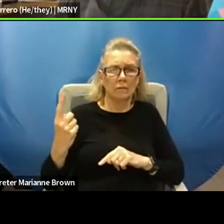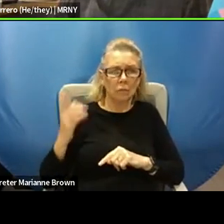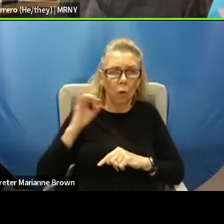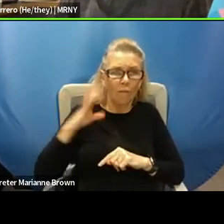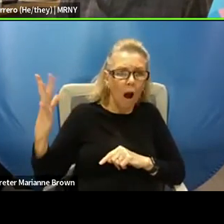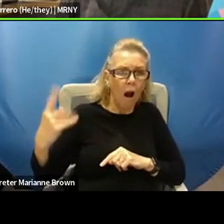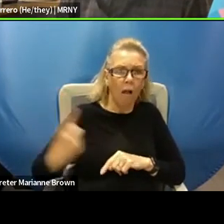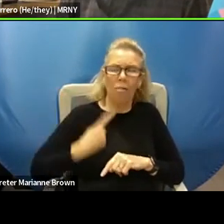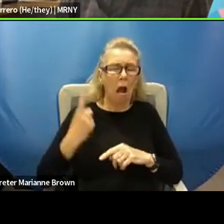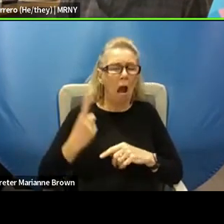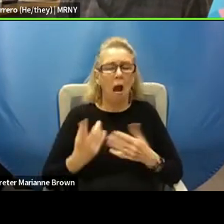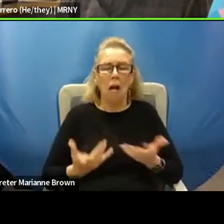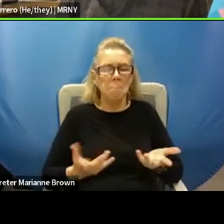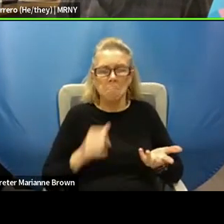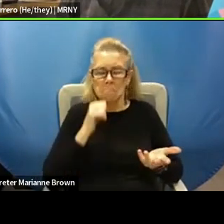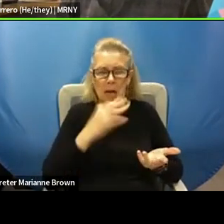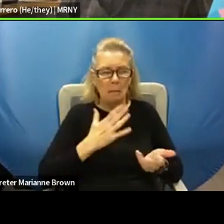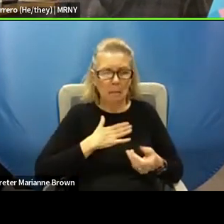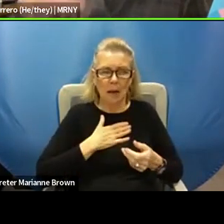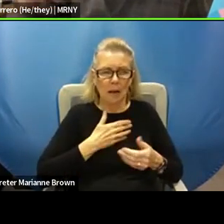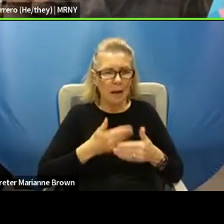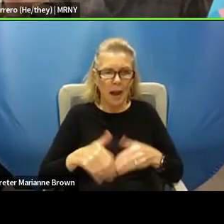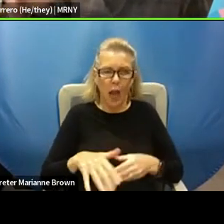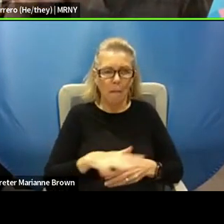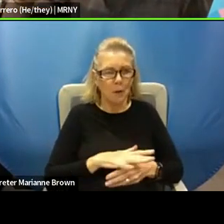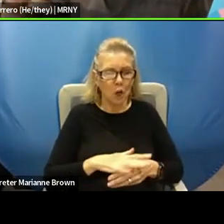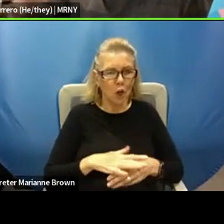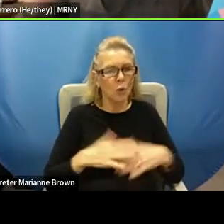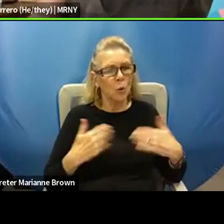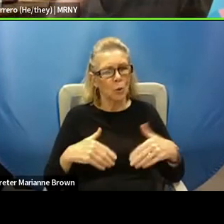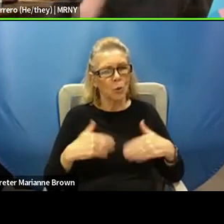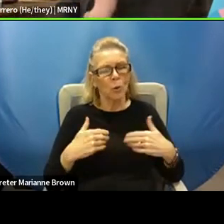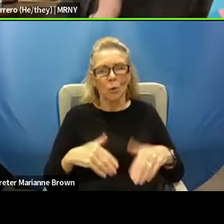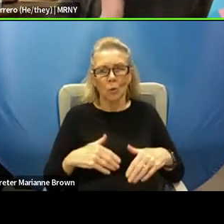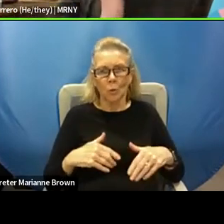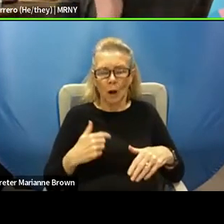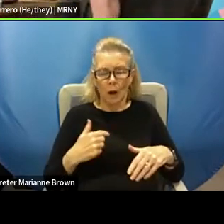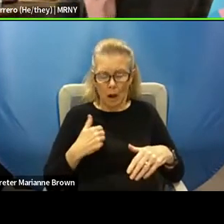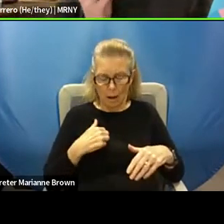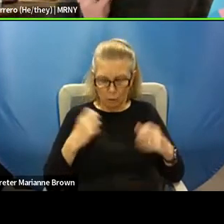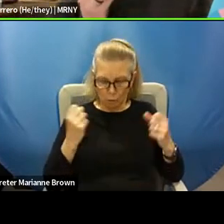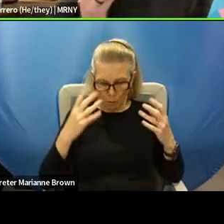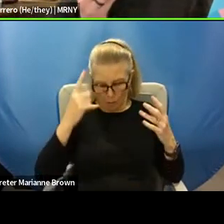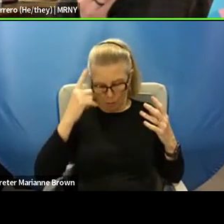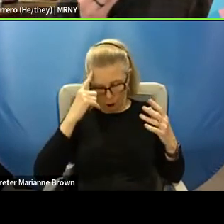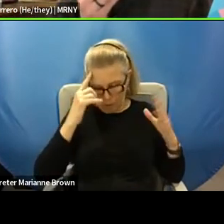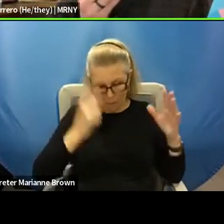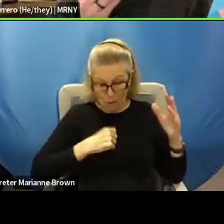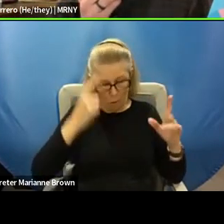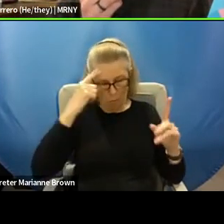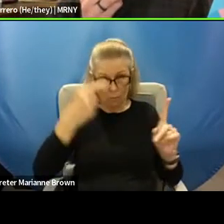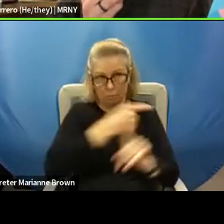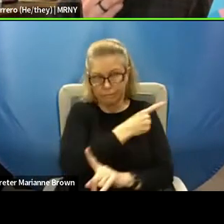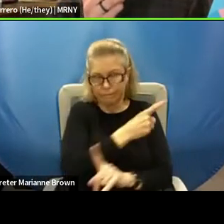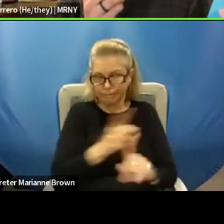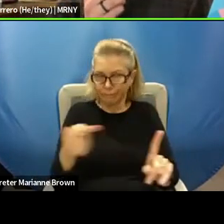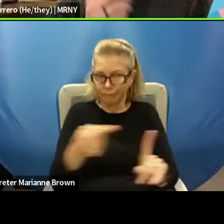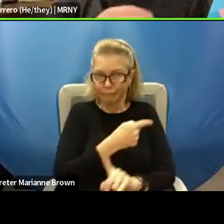don't know. And I have so many thoughts, and I'm sorry I'm so scattered. But